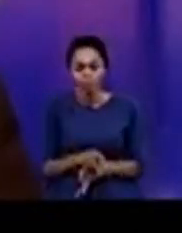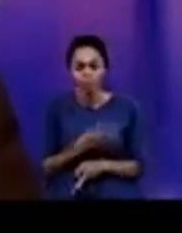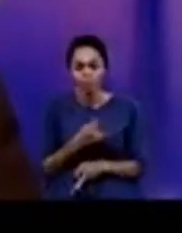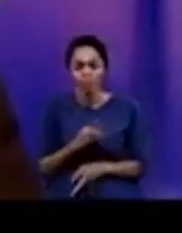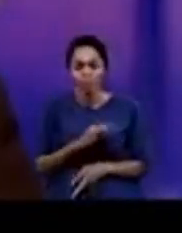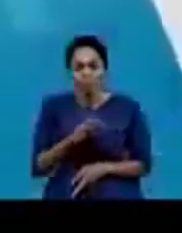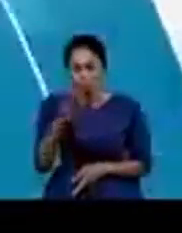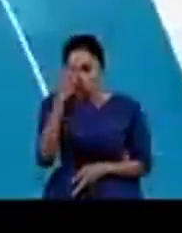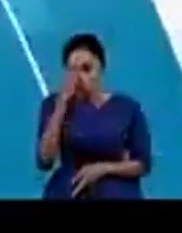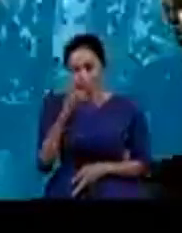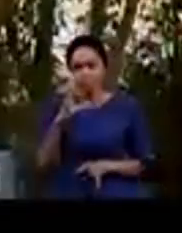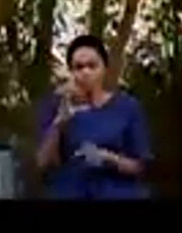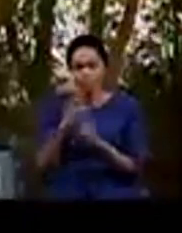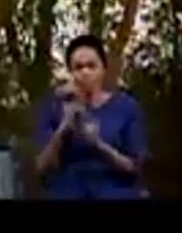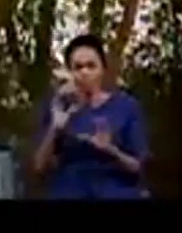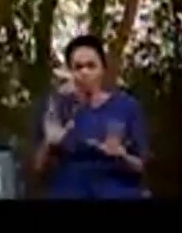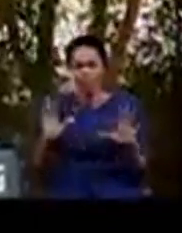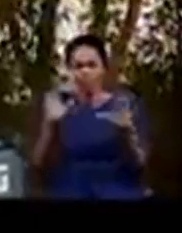your miracle tonight.